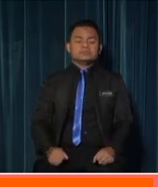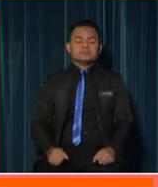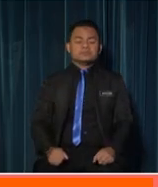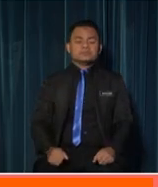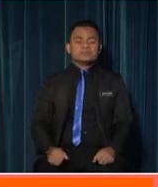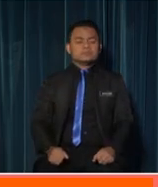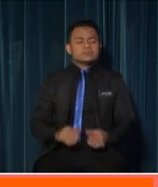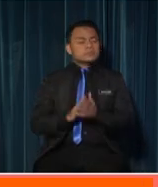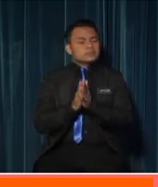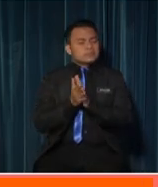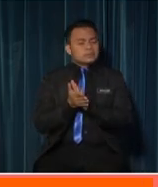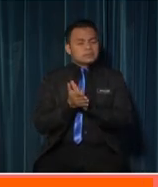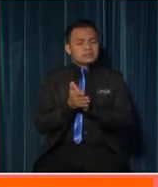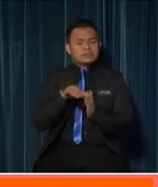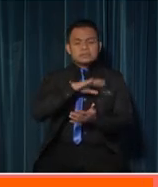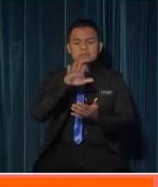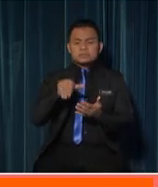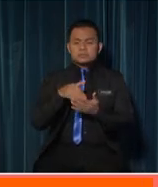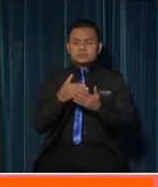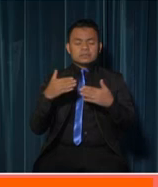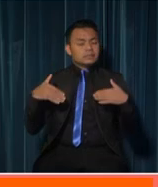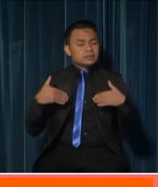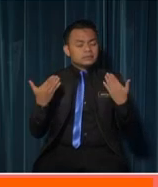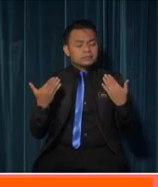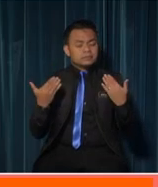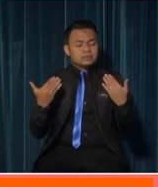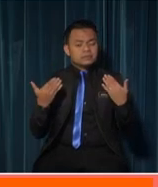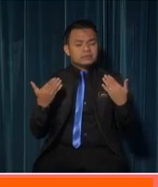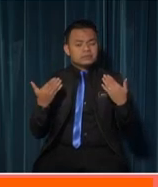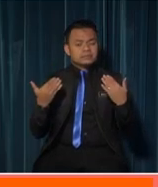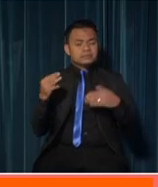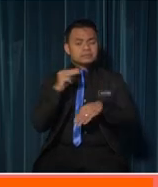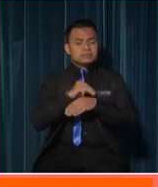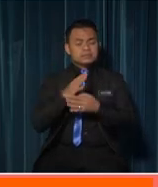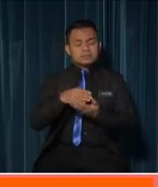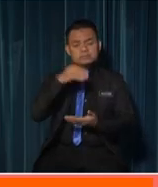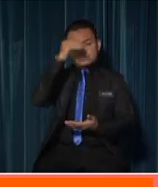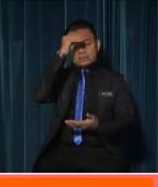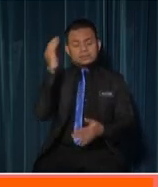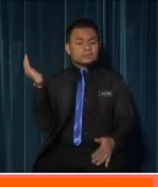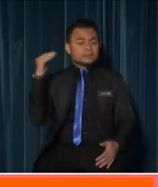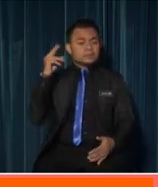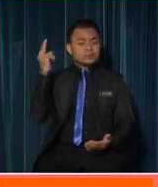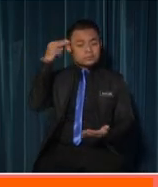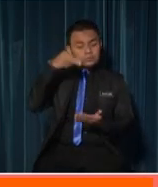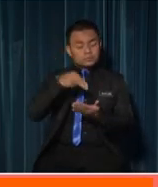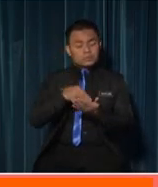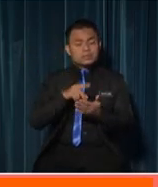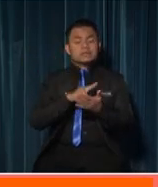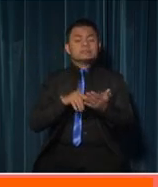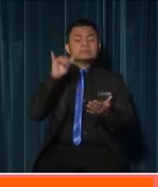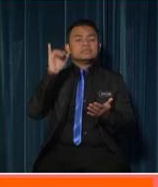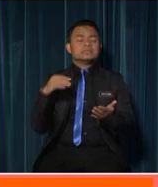So, did you have fun during the lesson? Let's recall what you have